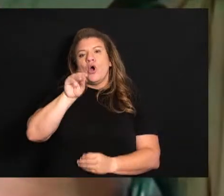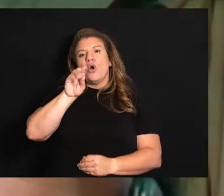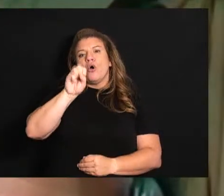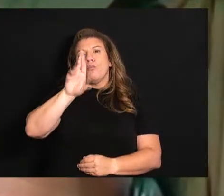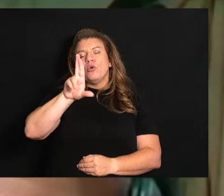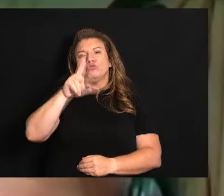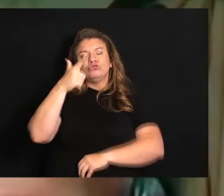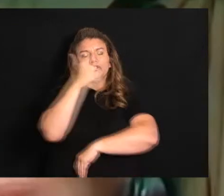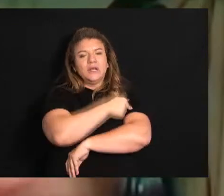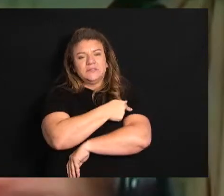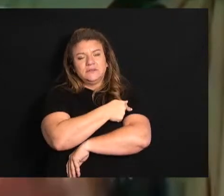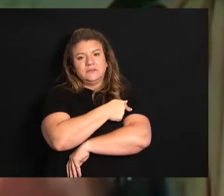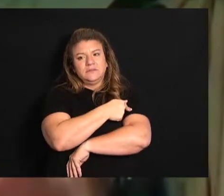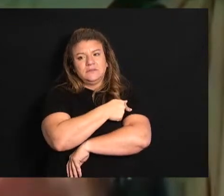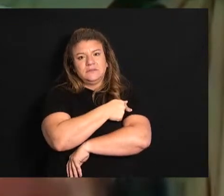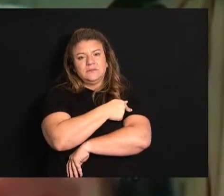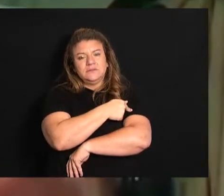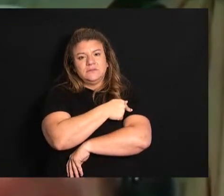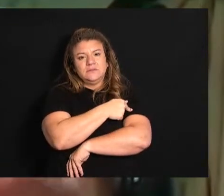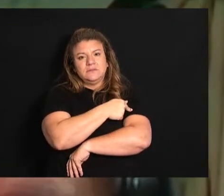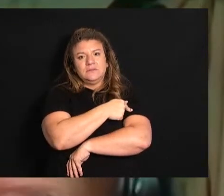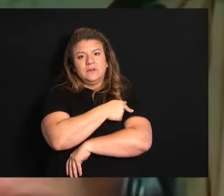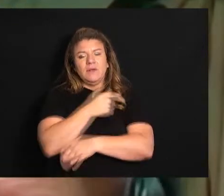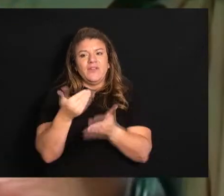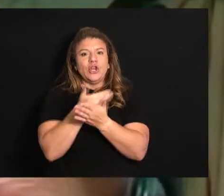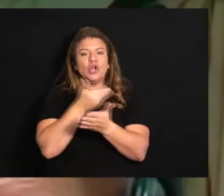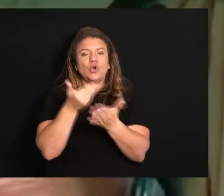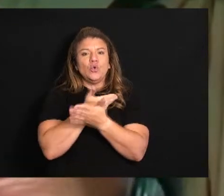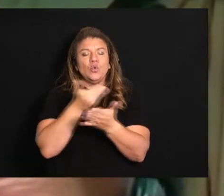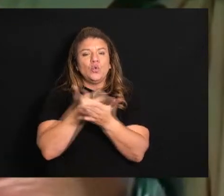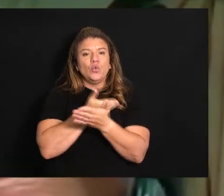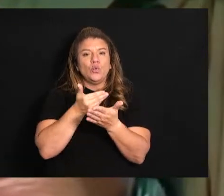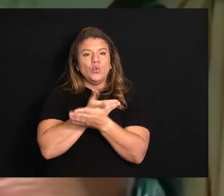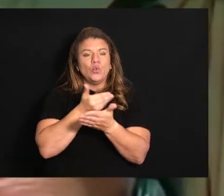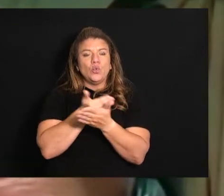with the advent of these new